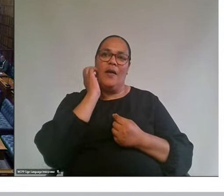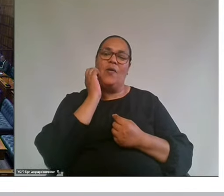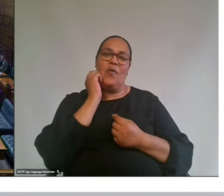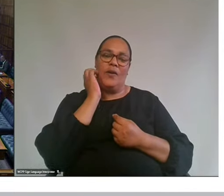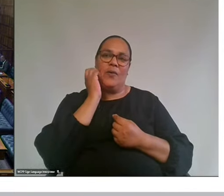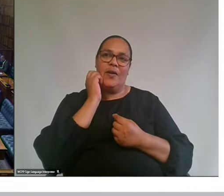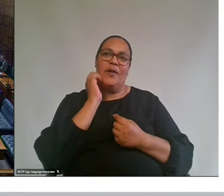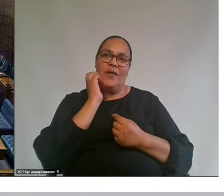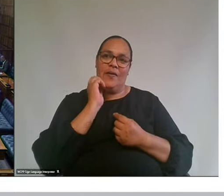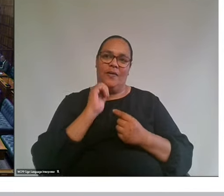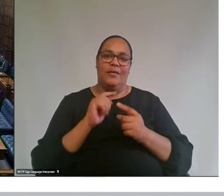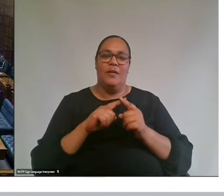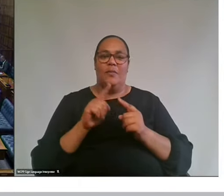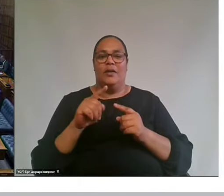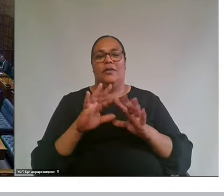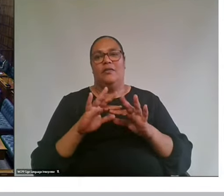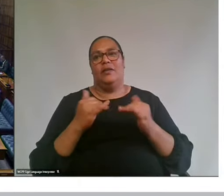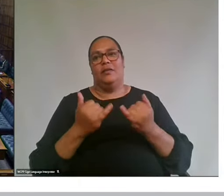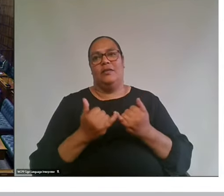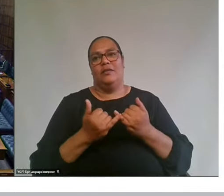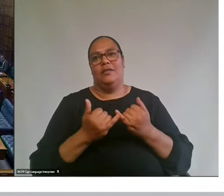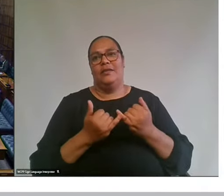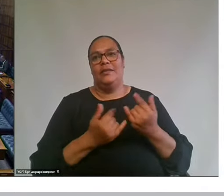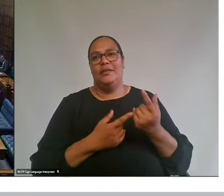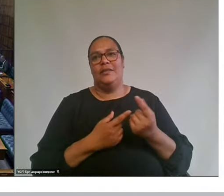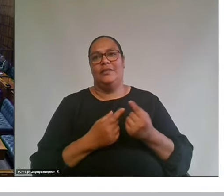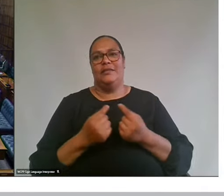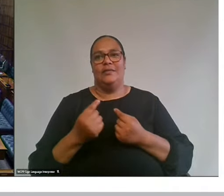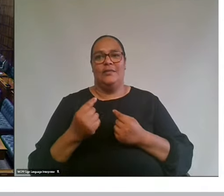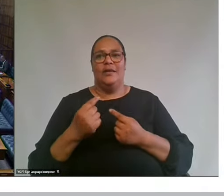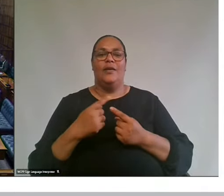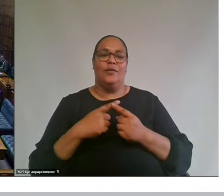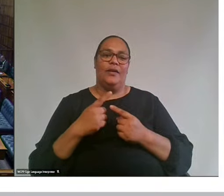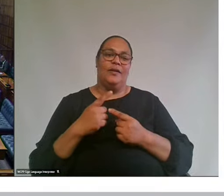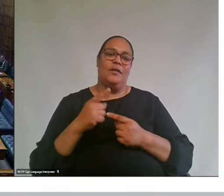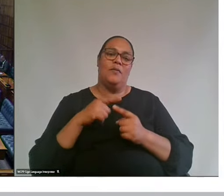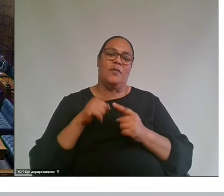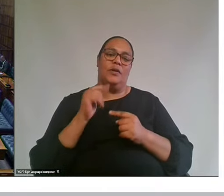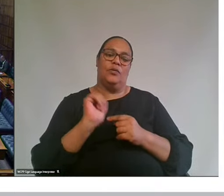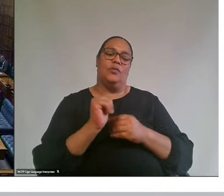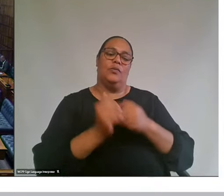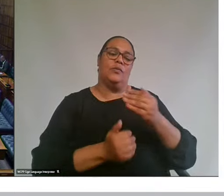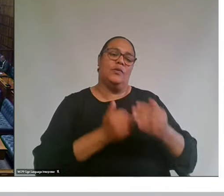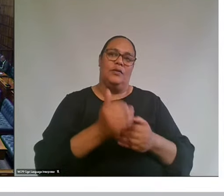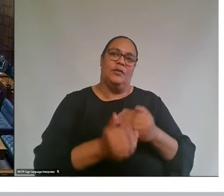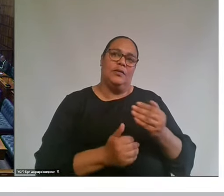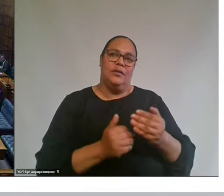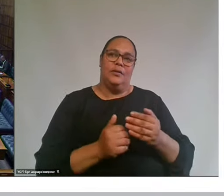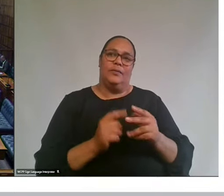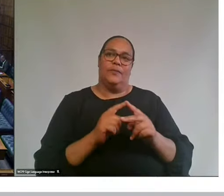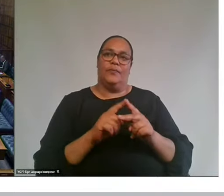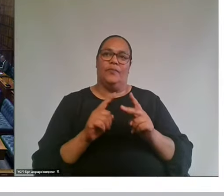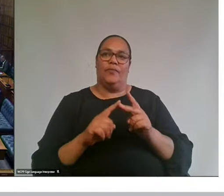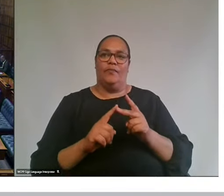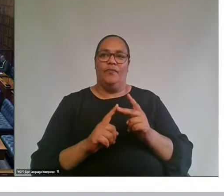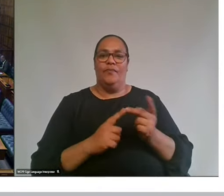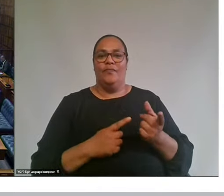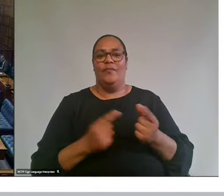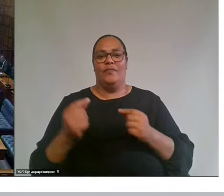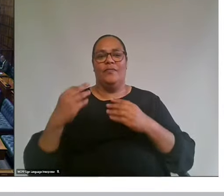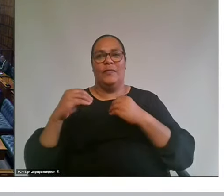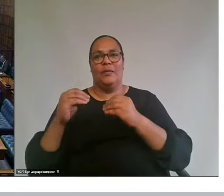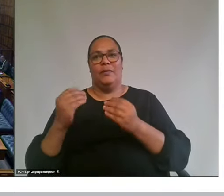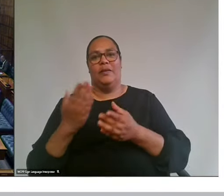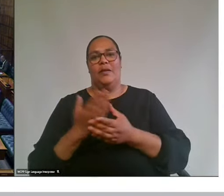national state-owned company so um their process is that they would have to register the business